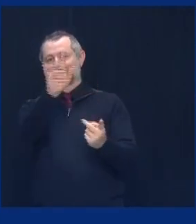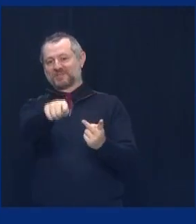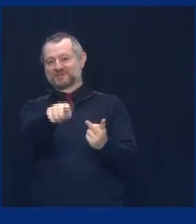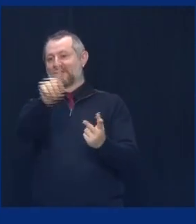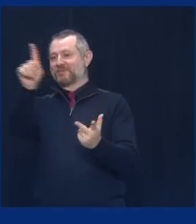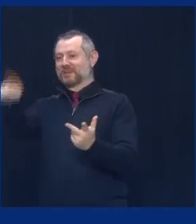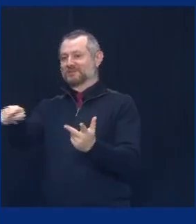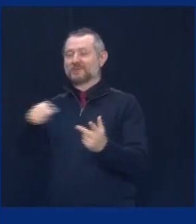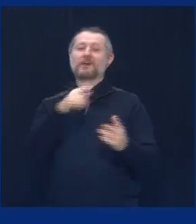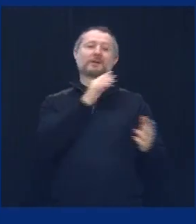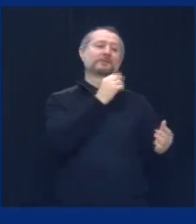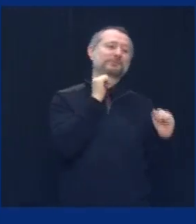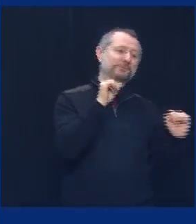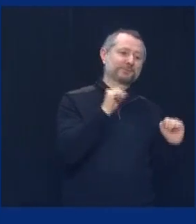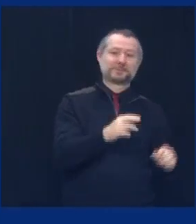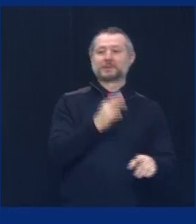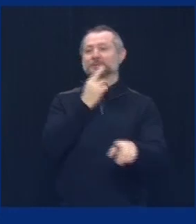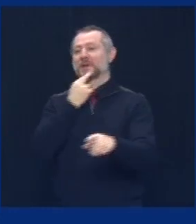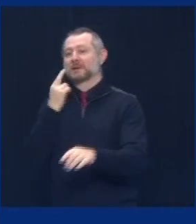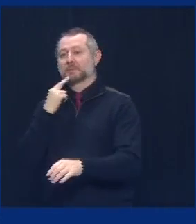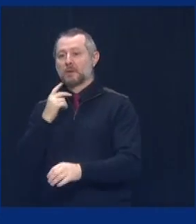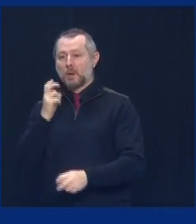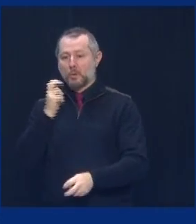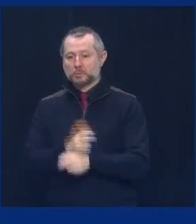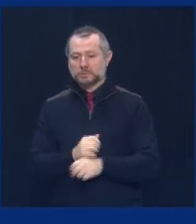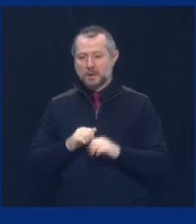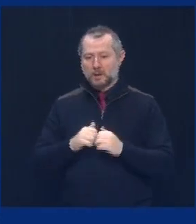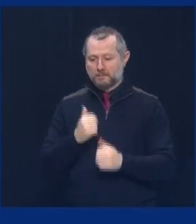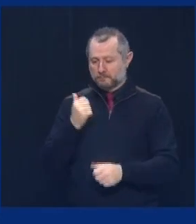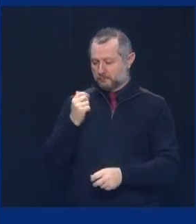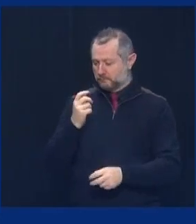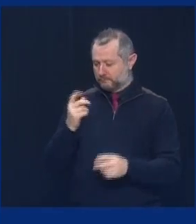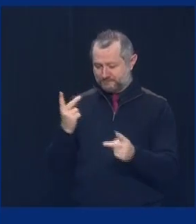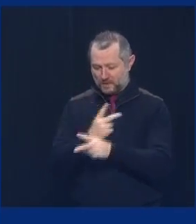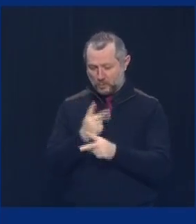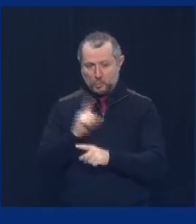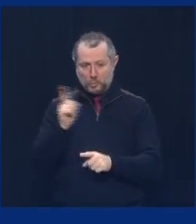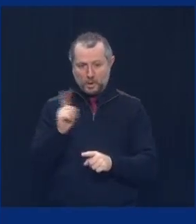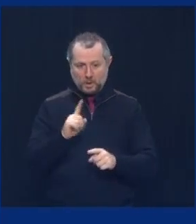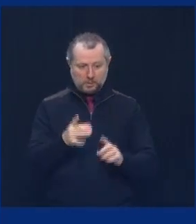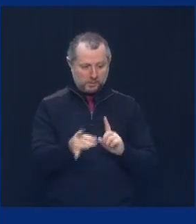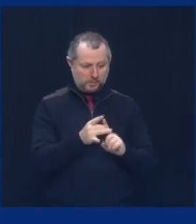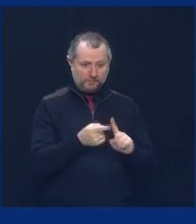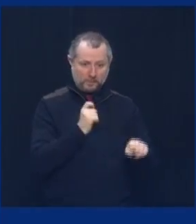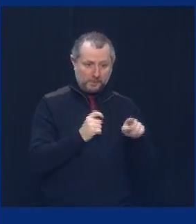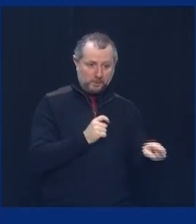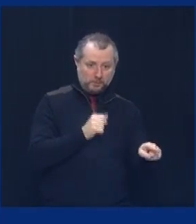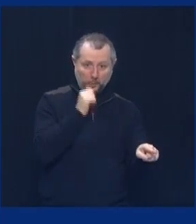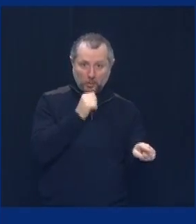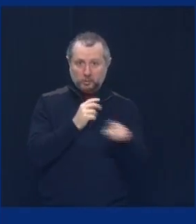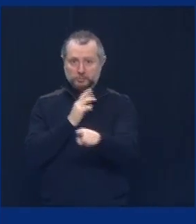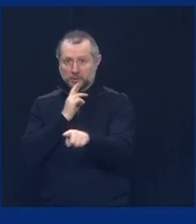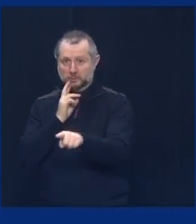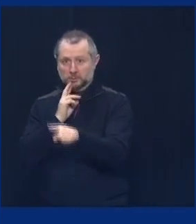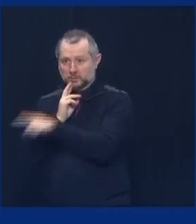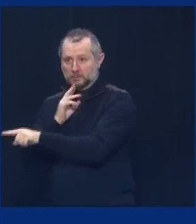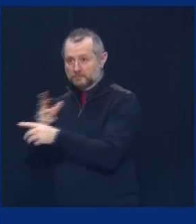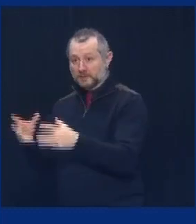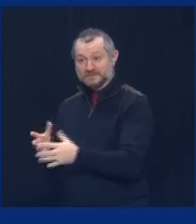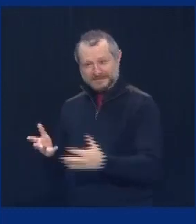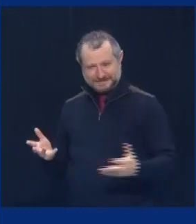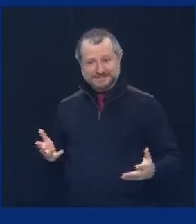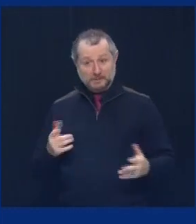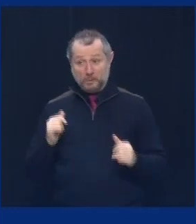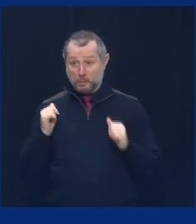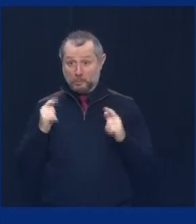really identify multiple sources in a way that's helpful. That's why not every interview winds